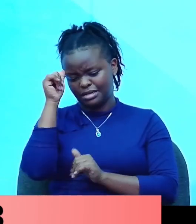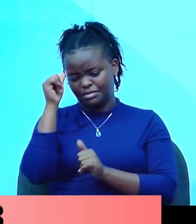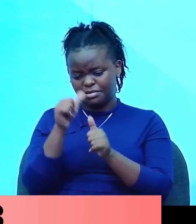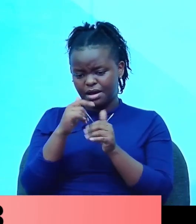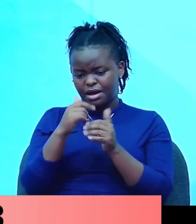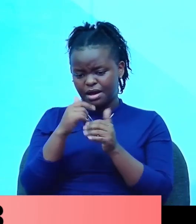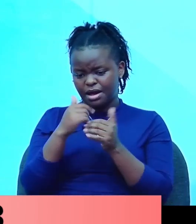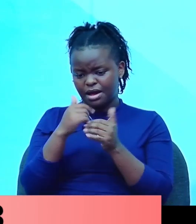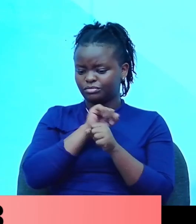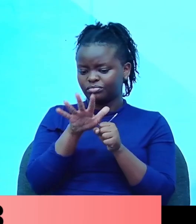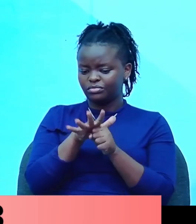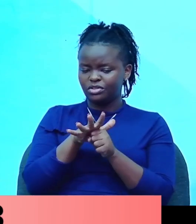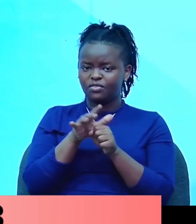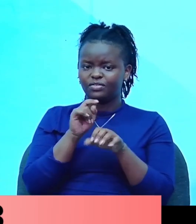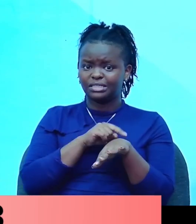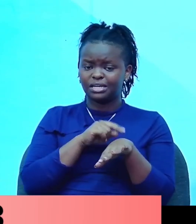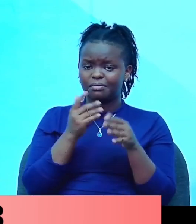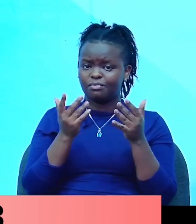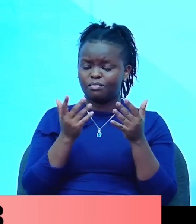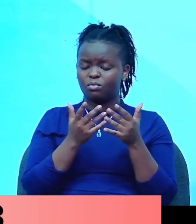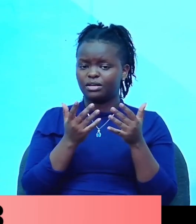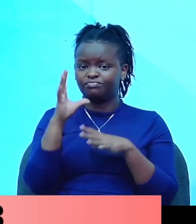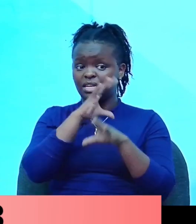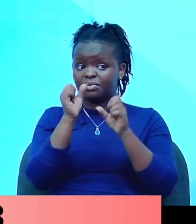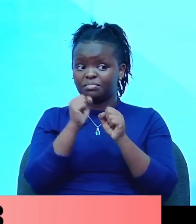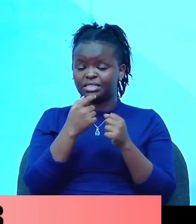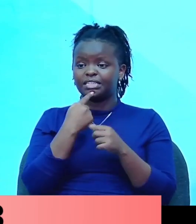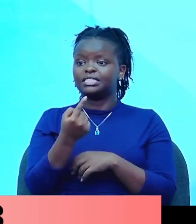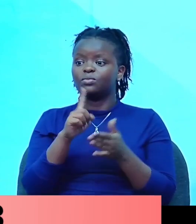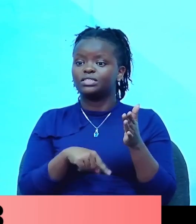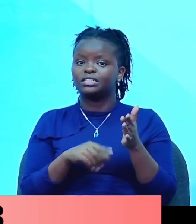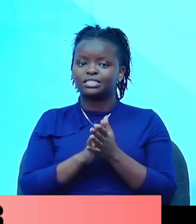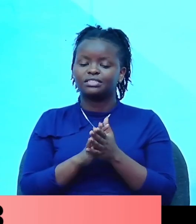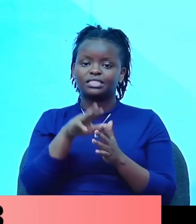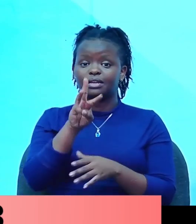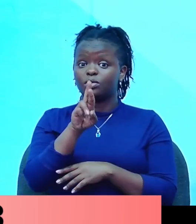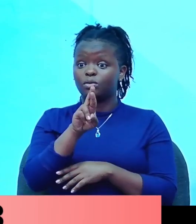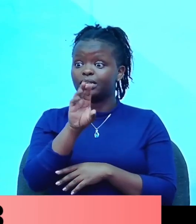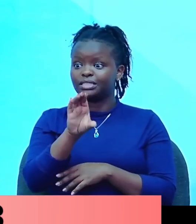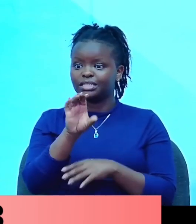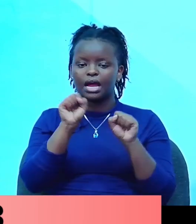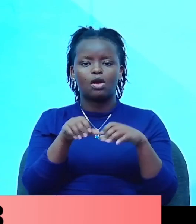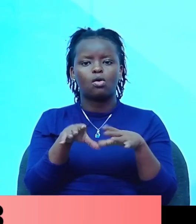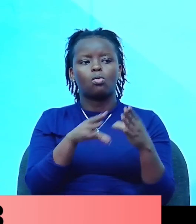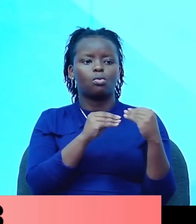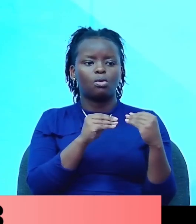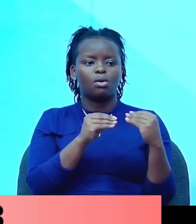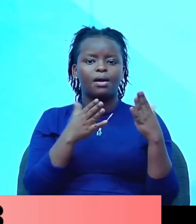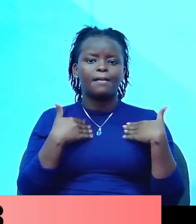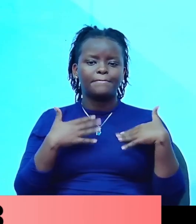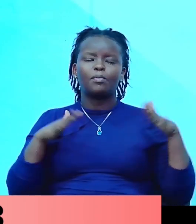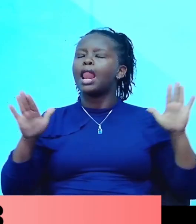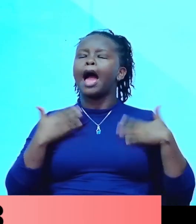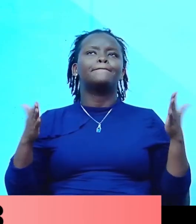COVID period where the president then just said, it's rally, please go. Kabisa. And people were just happy to be